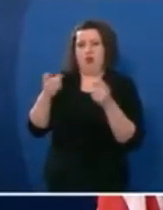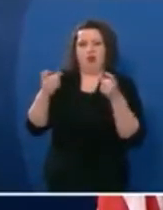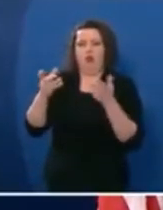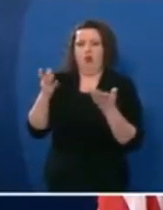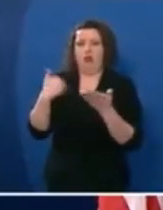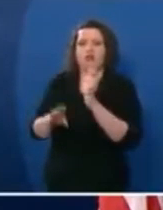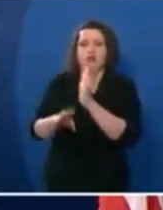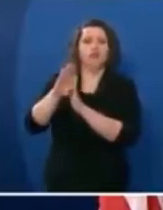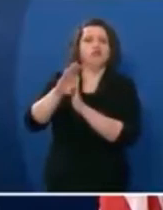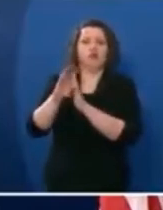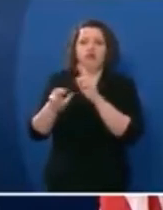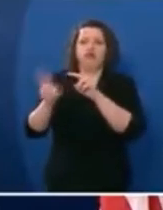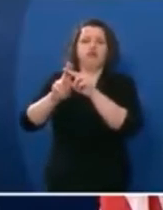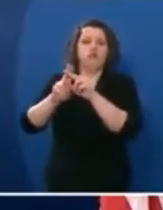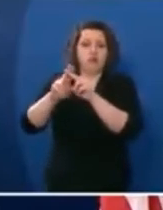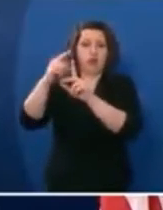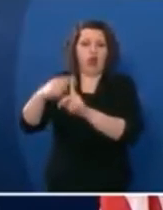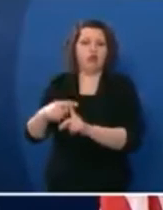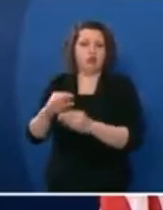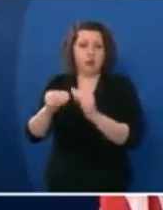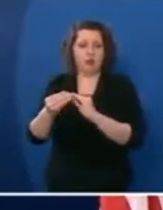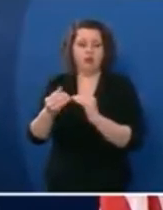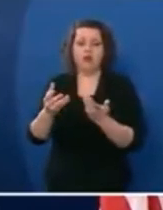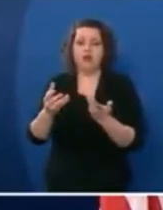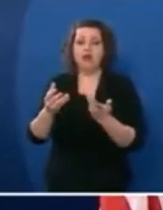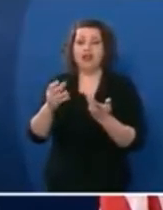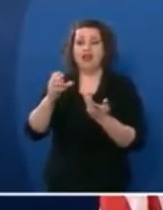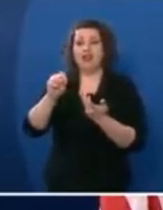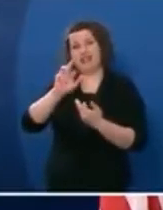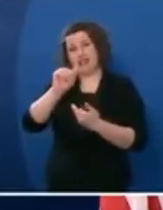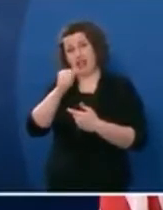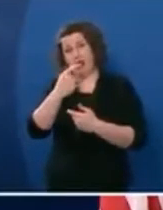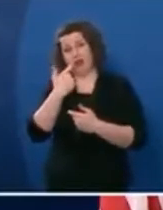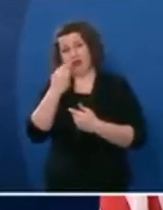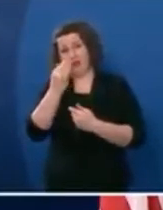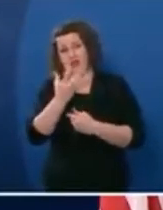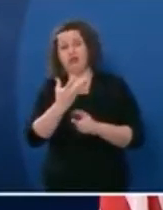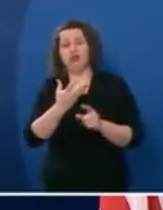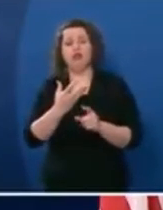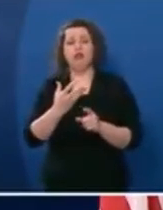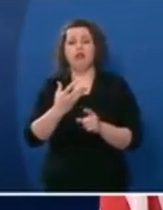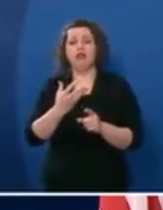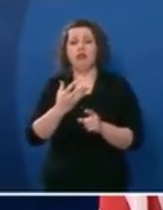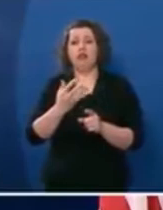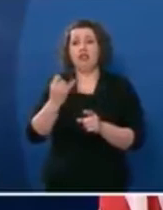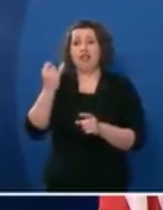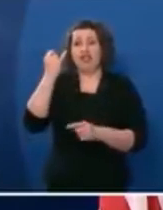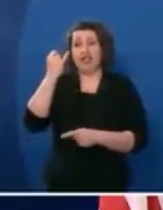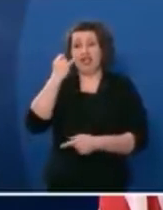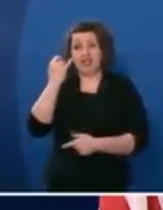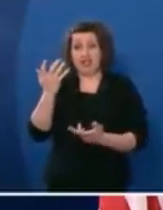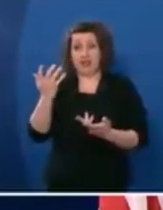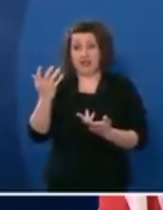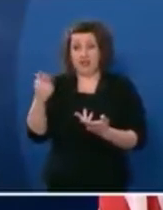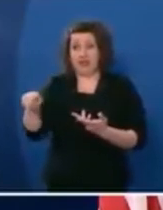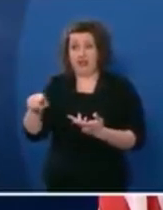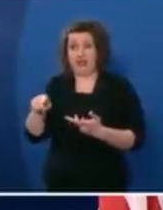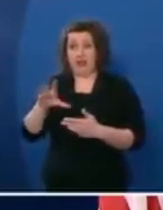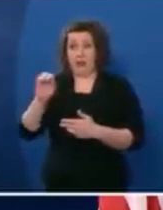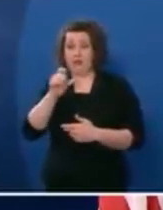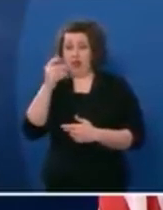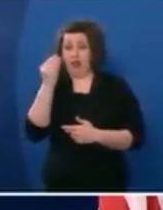in cases there. Yeah. And from what Sarah was telling us this morning, if you're not notified early enough to get ahead of it, I mean, the whole